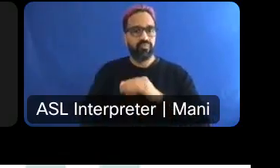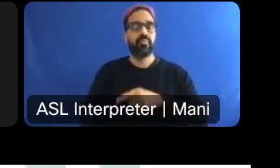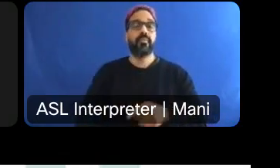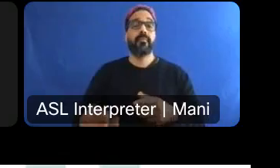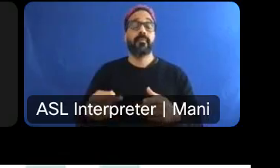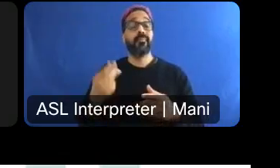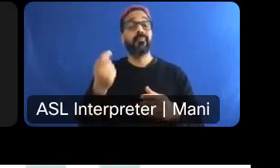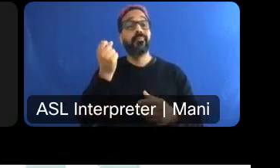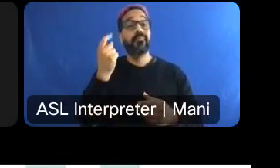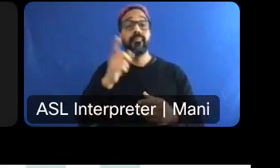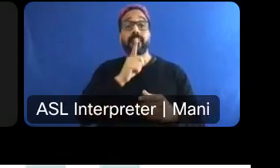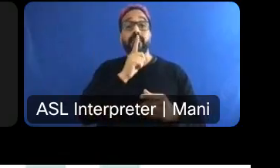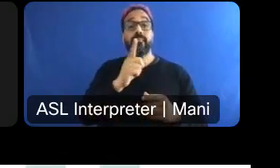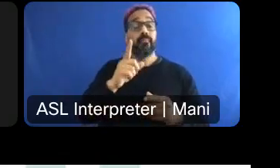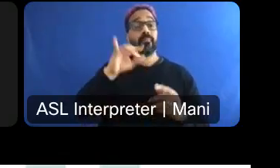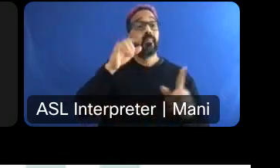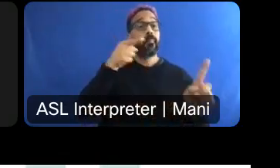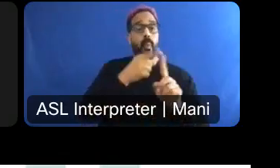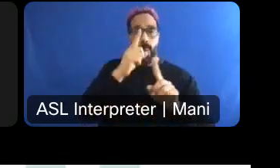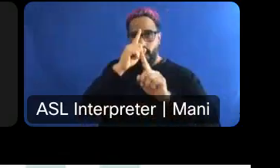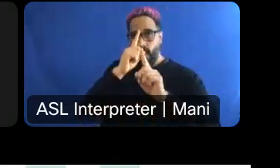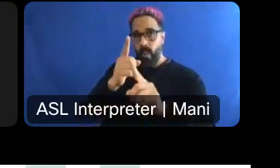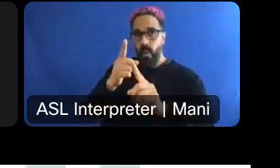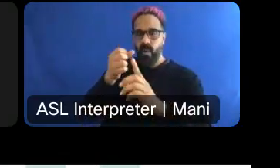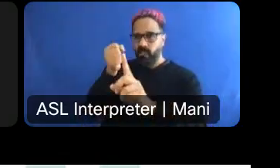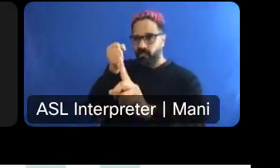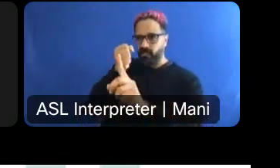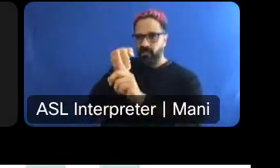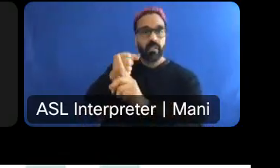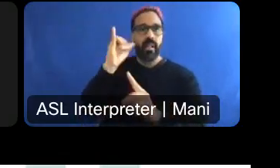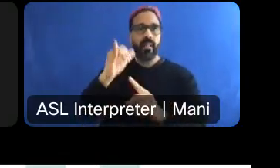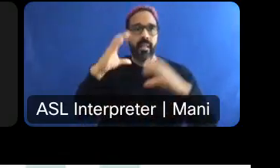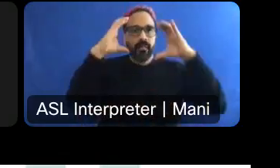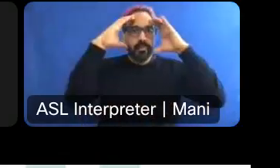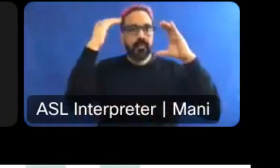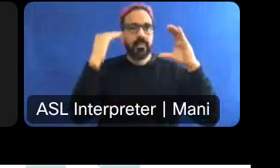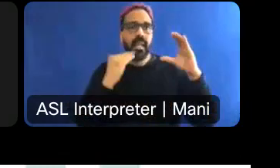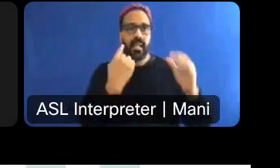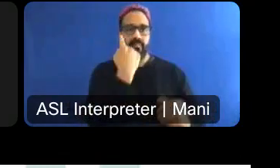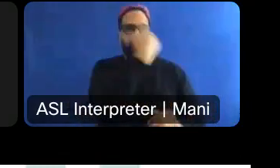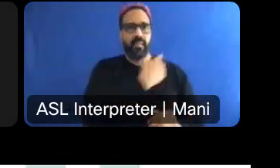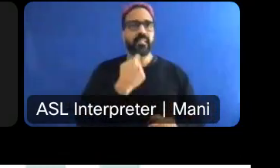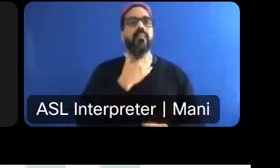purposeful targeting of vulnerable areas of the body that do include the head, face, and throat.